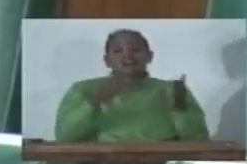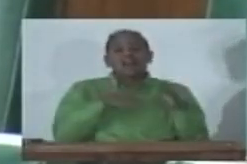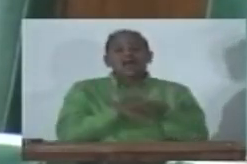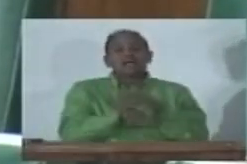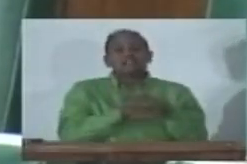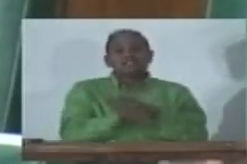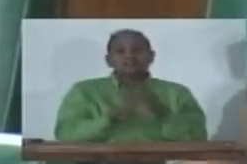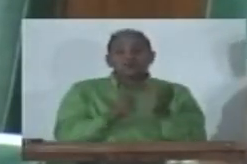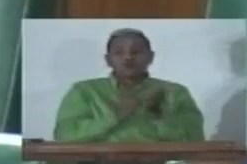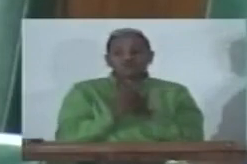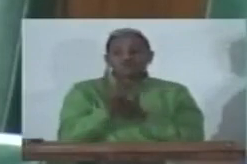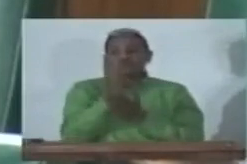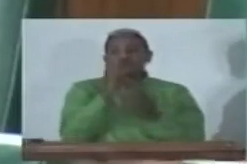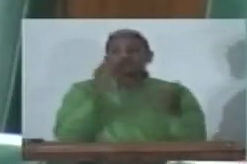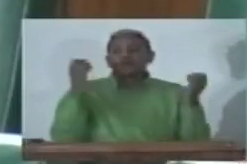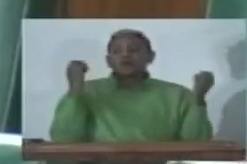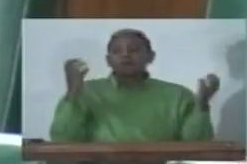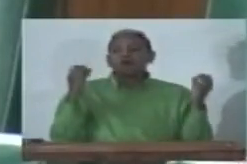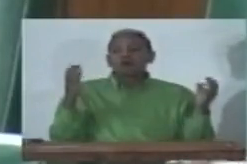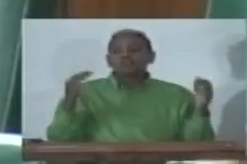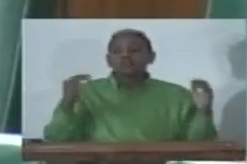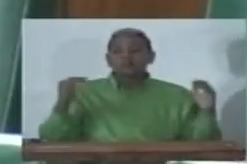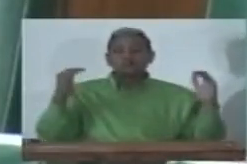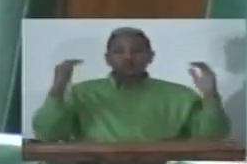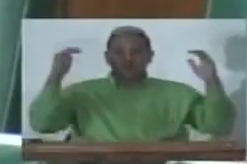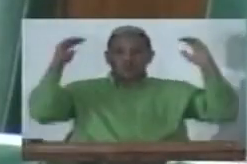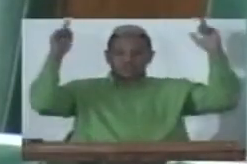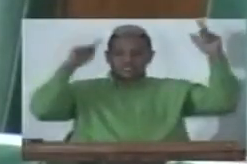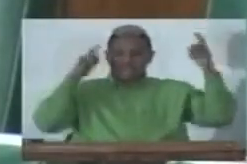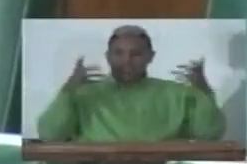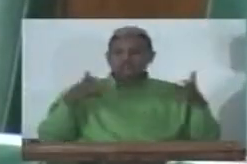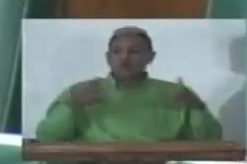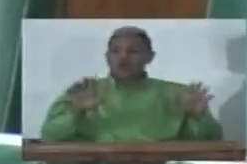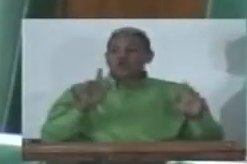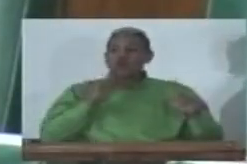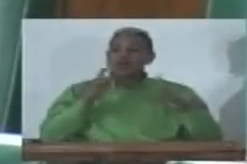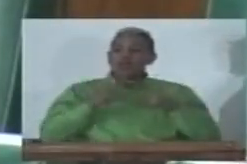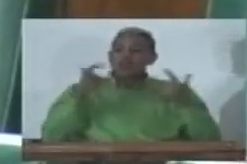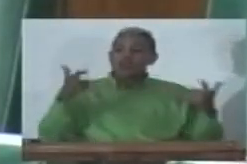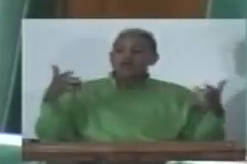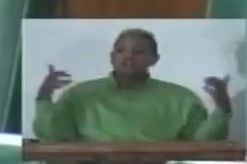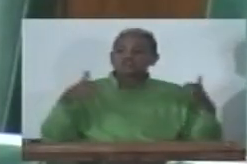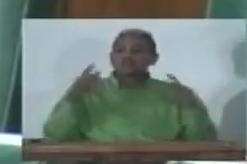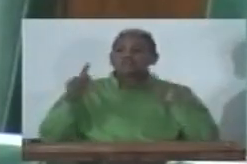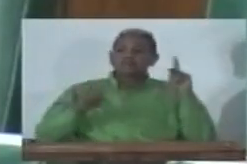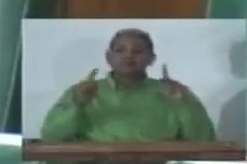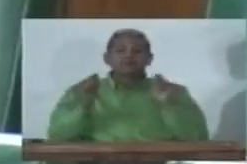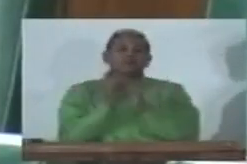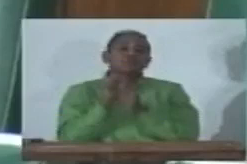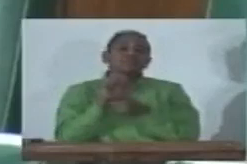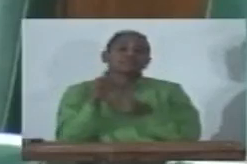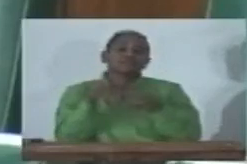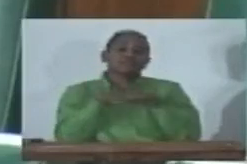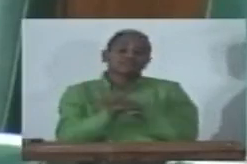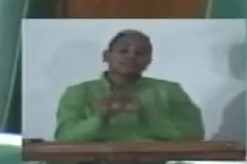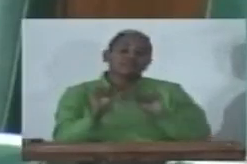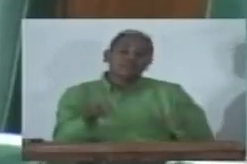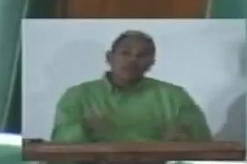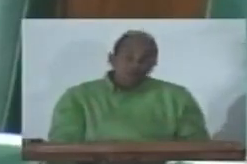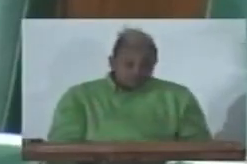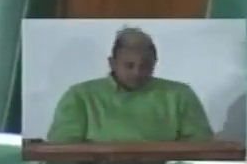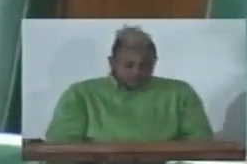route to multiple stories and to accommodate a larger group of persons with disabilities.